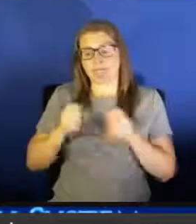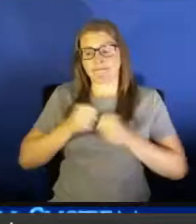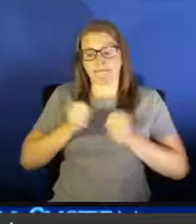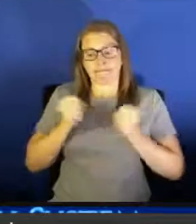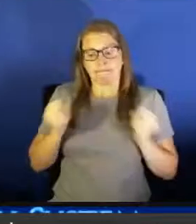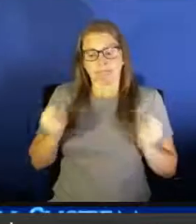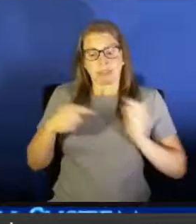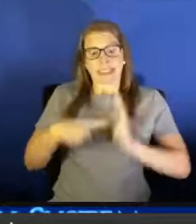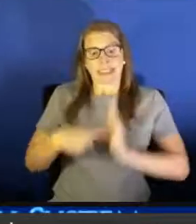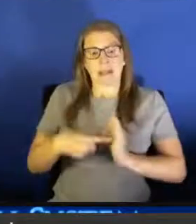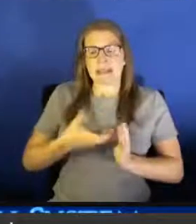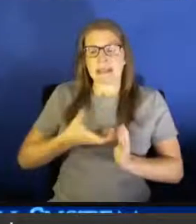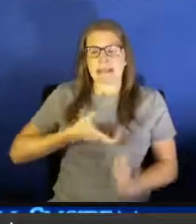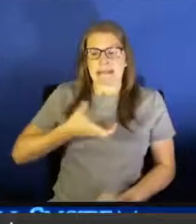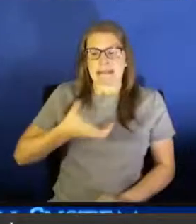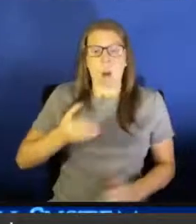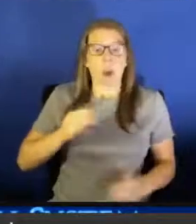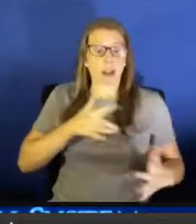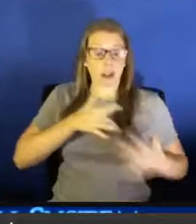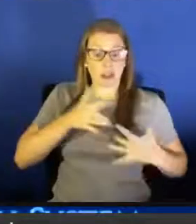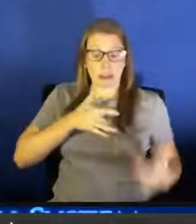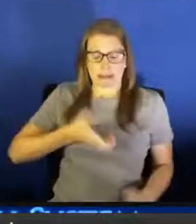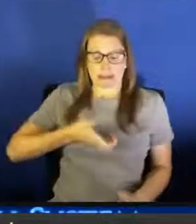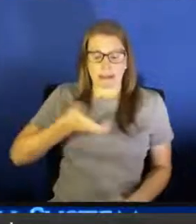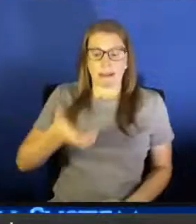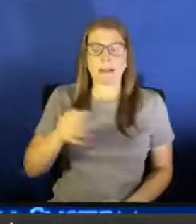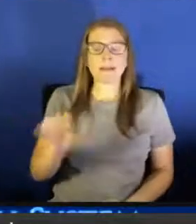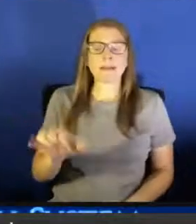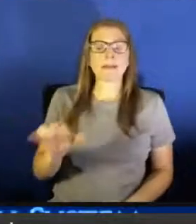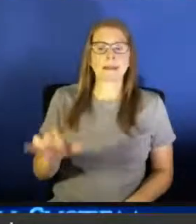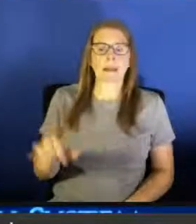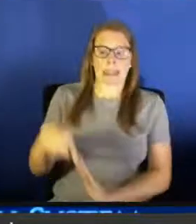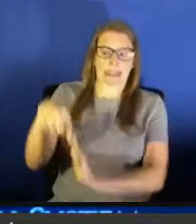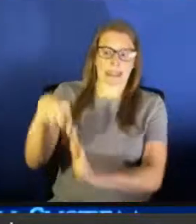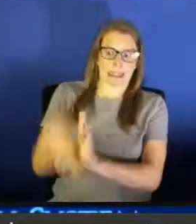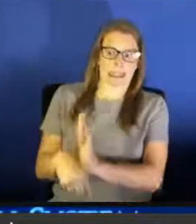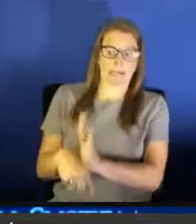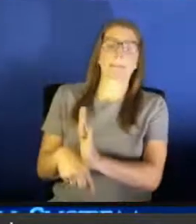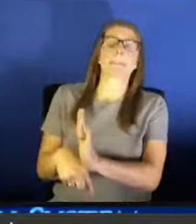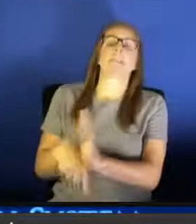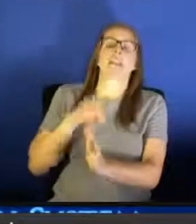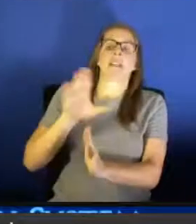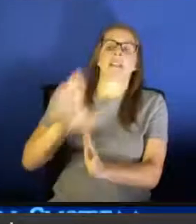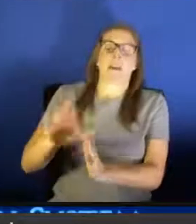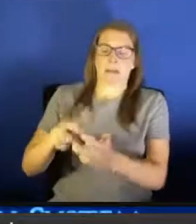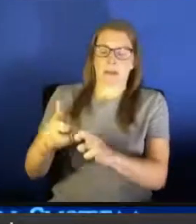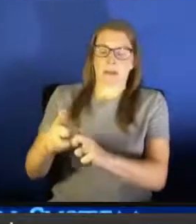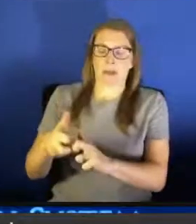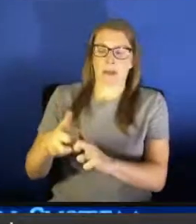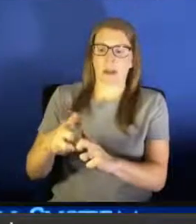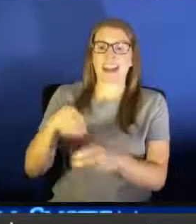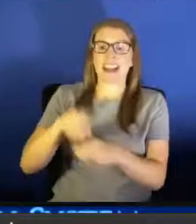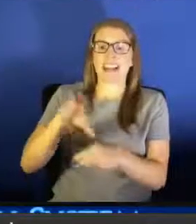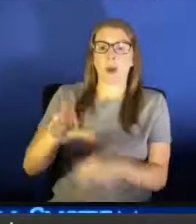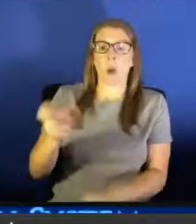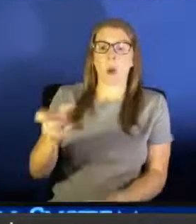or about their concerns, it's very revealing how much deeper you can get into the issues that they're dealing with in their own mind and in their own health, and then we can help them a lot